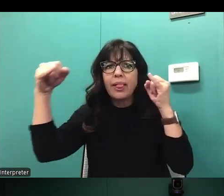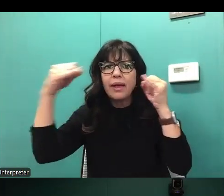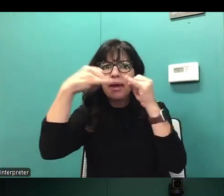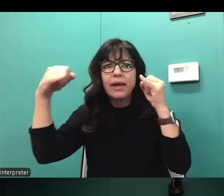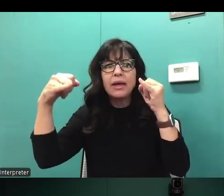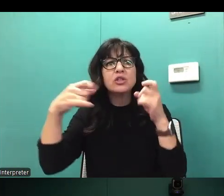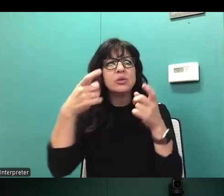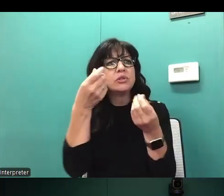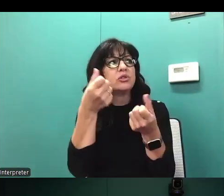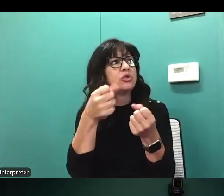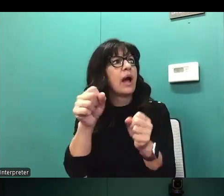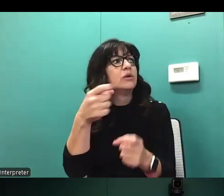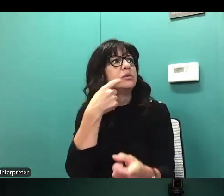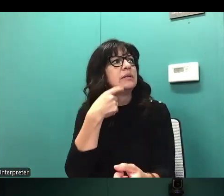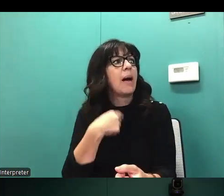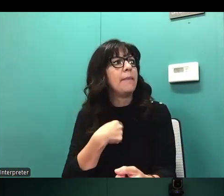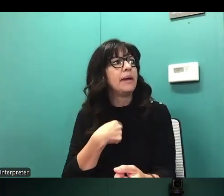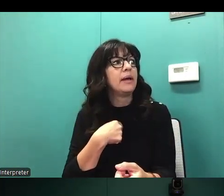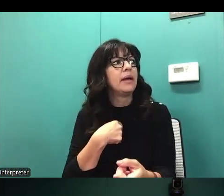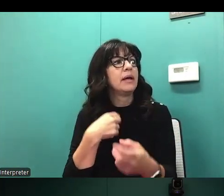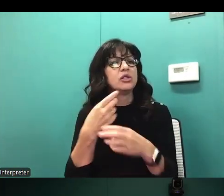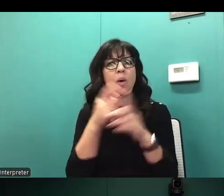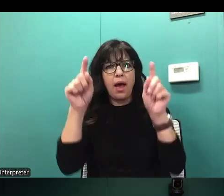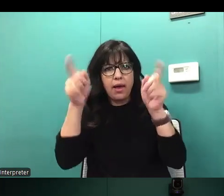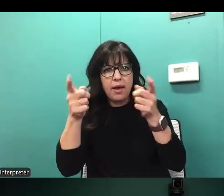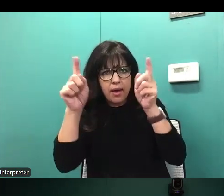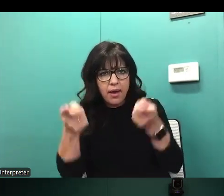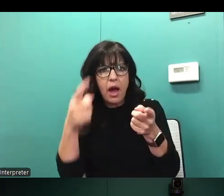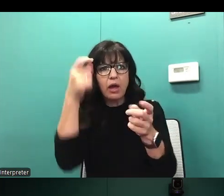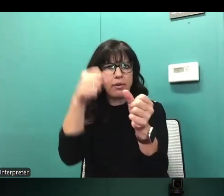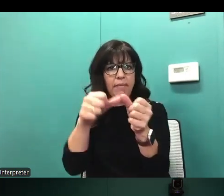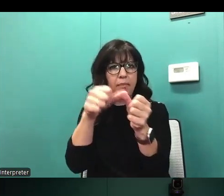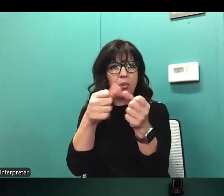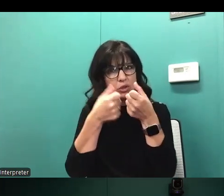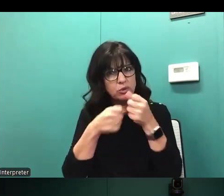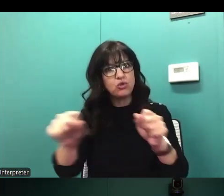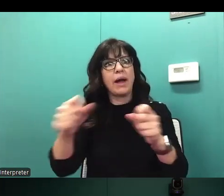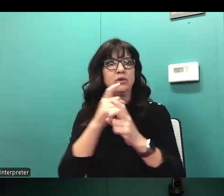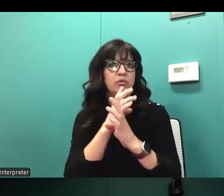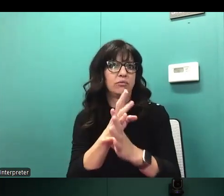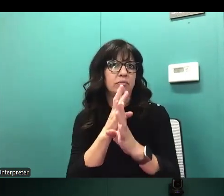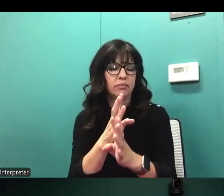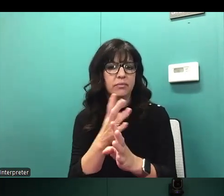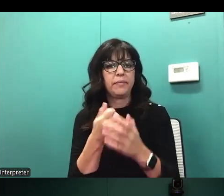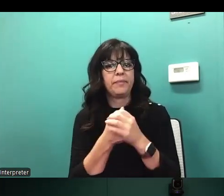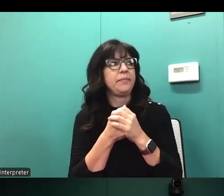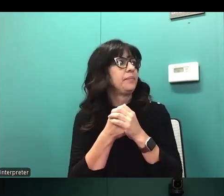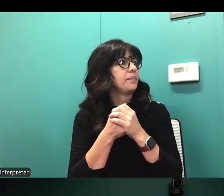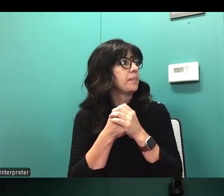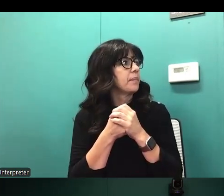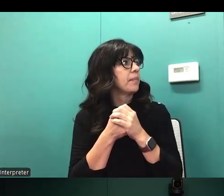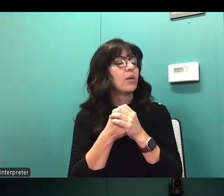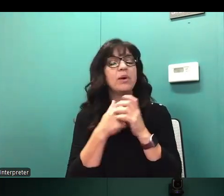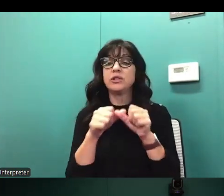me she was wearing her Elsa dress. So I put it in parentheses so I could remember what she was trying to tell me. And then we just